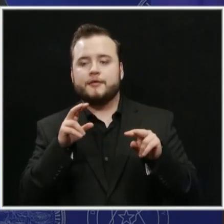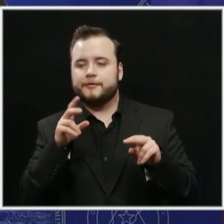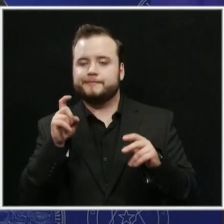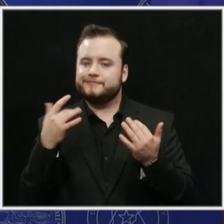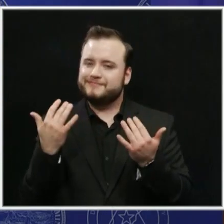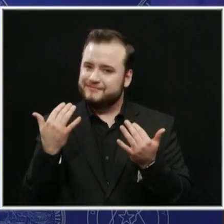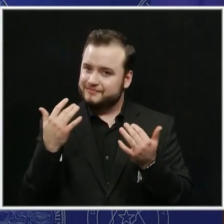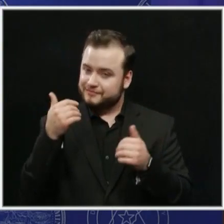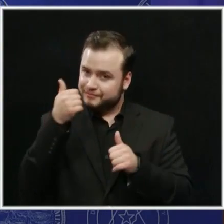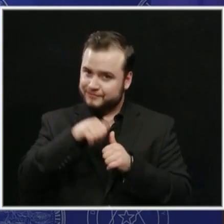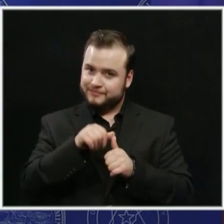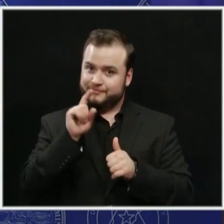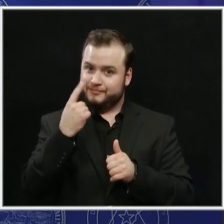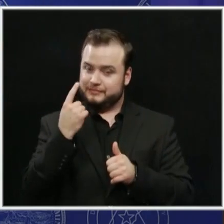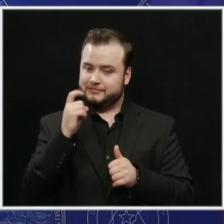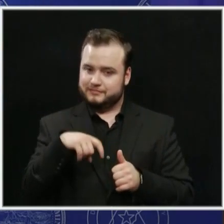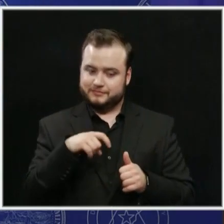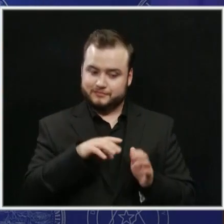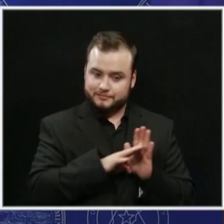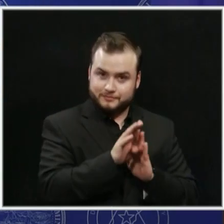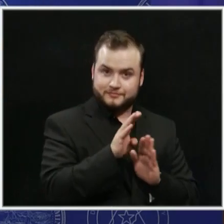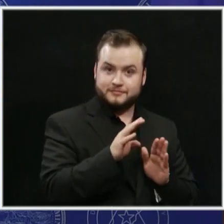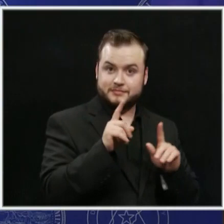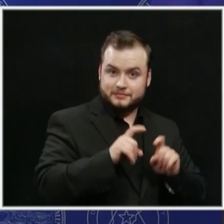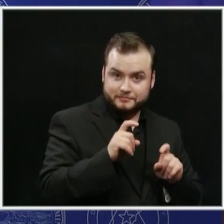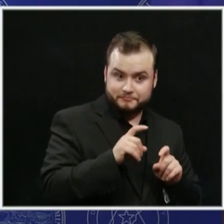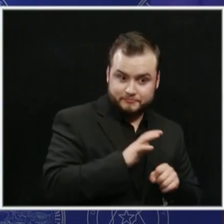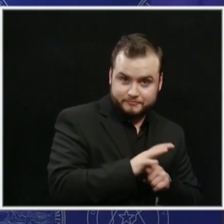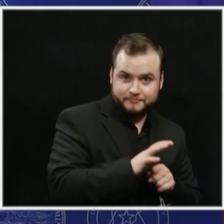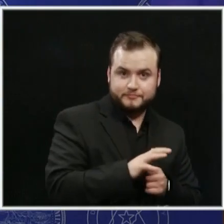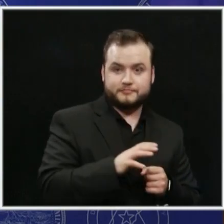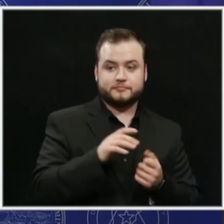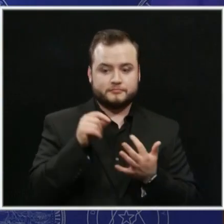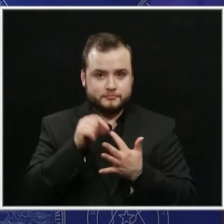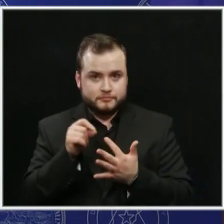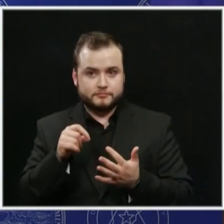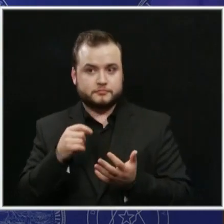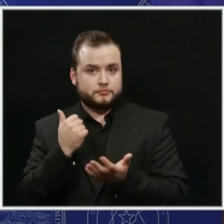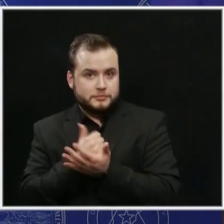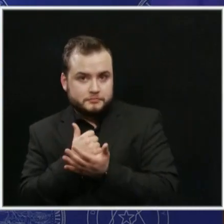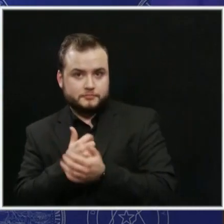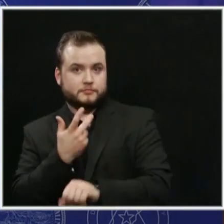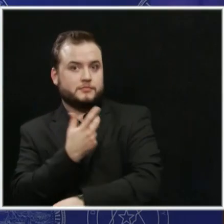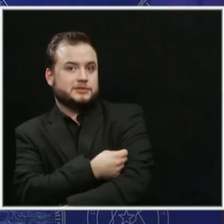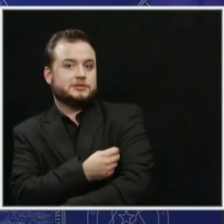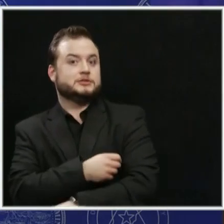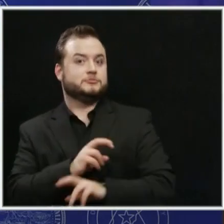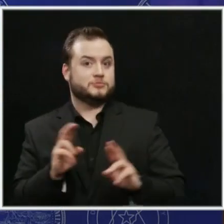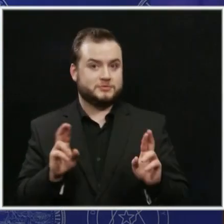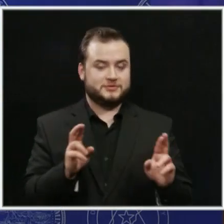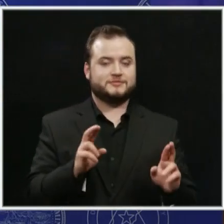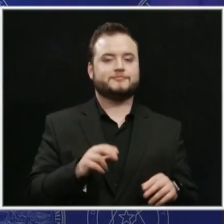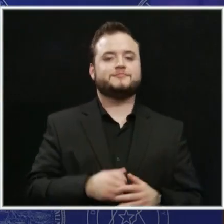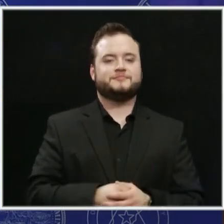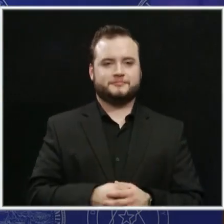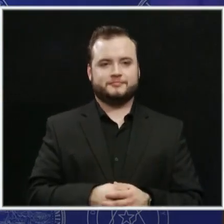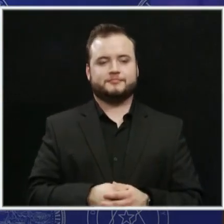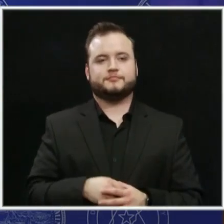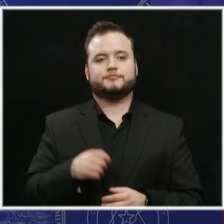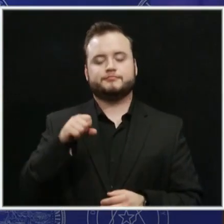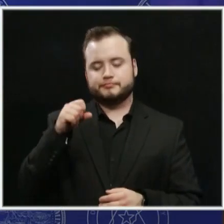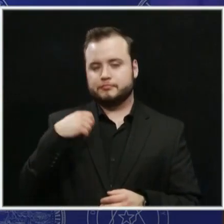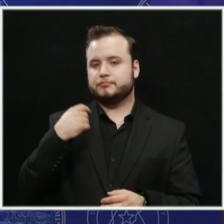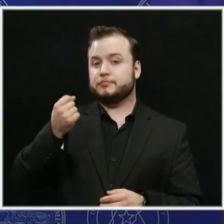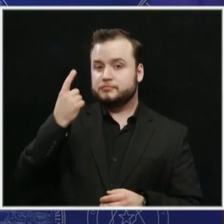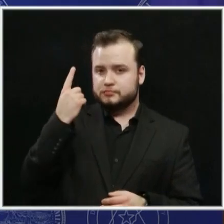should therapeutics come up, that changes our whole site picture. So I think, just to keep people in mind, we understand that the uncertainty causes more stress in